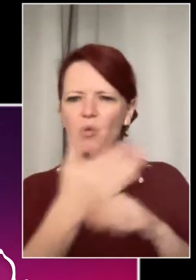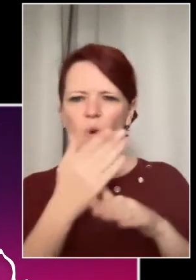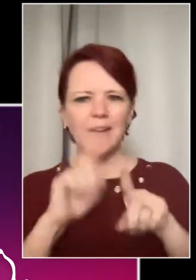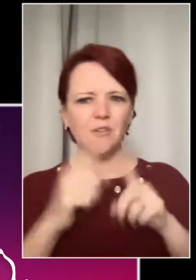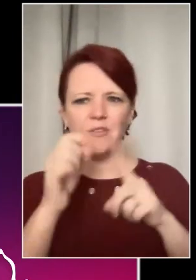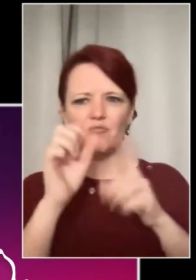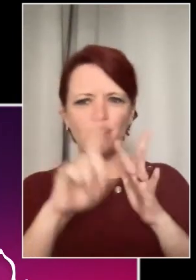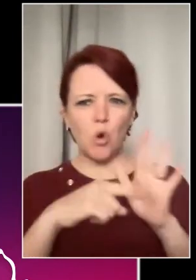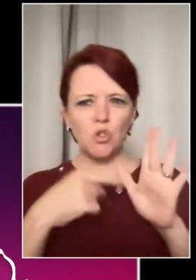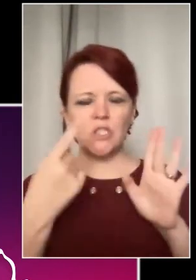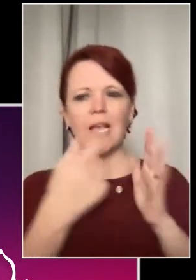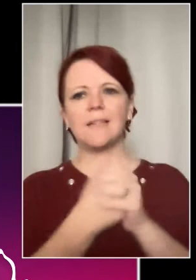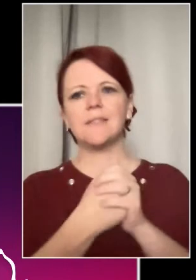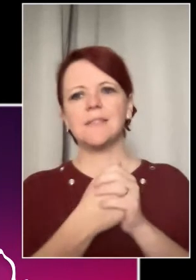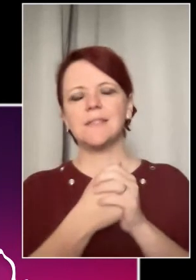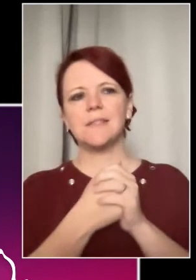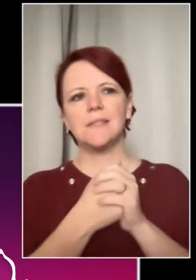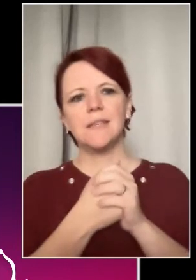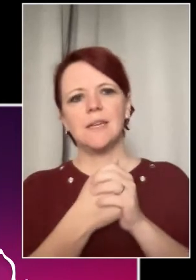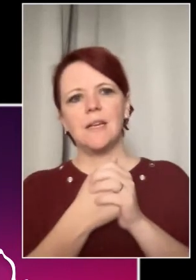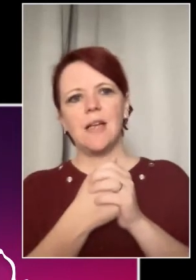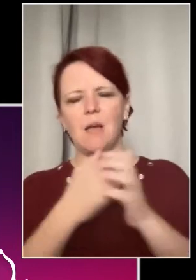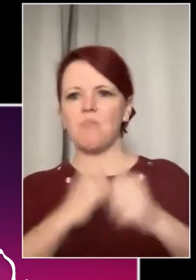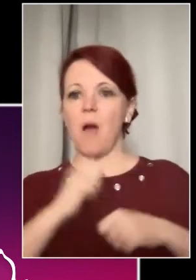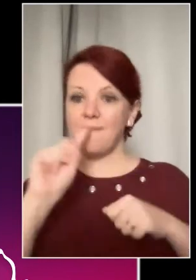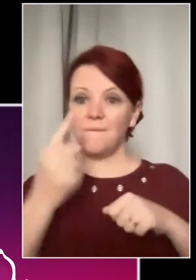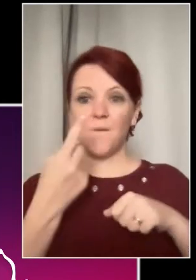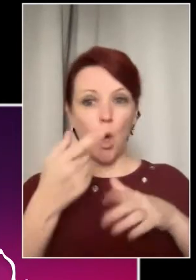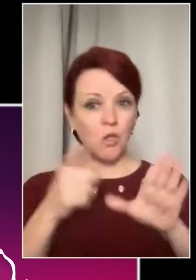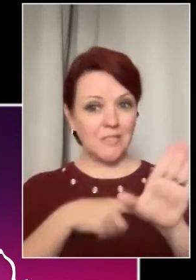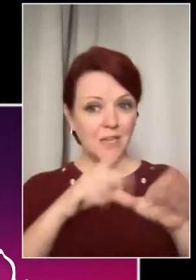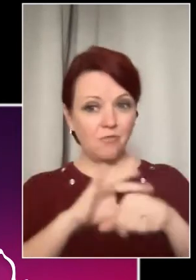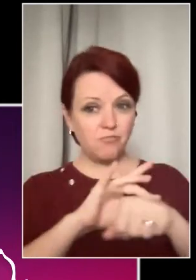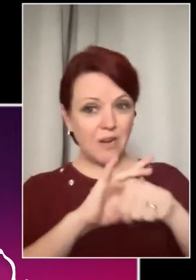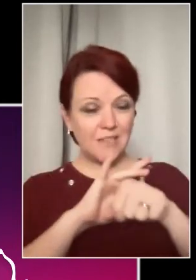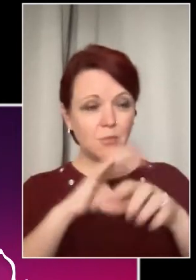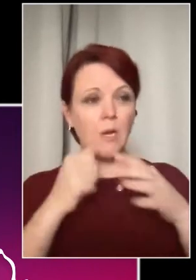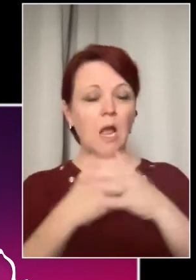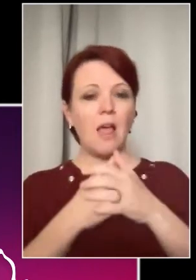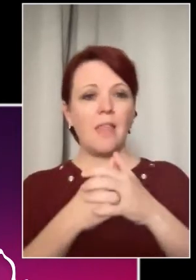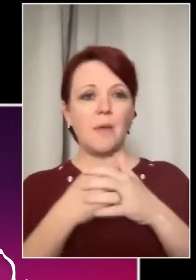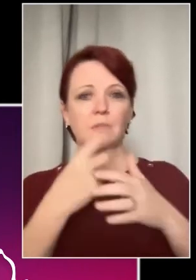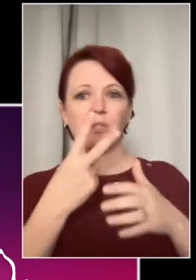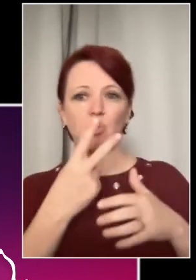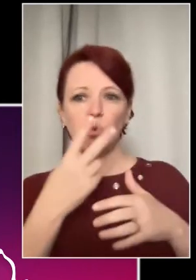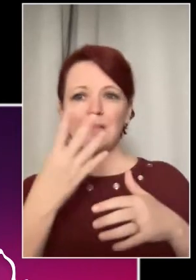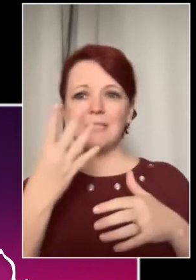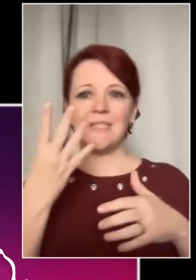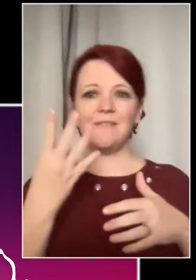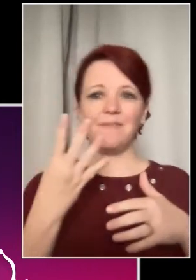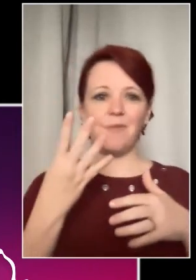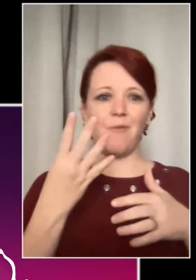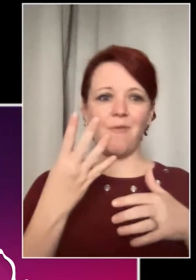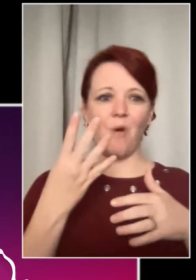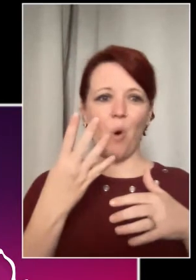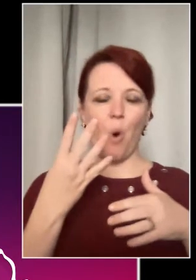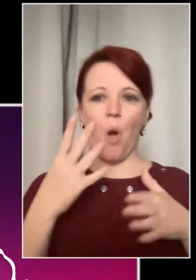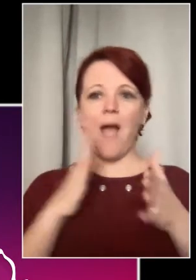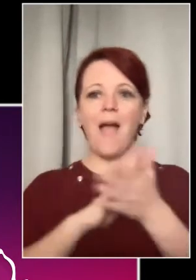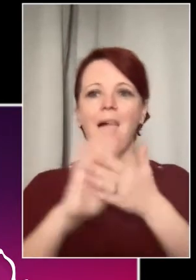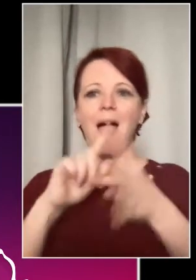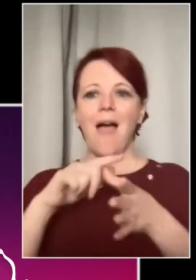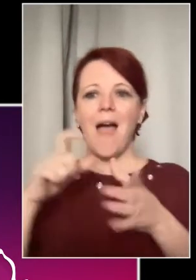and especially in my first year of the apprenticeship, there was a 24-hour hackathon that happened. And